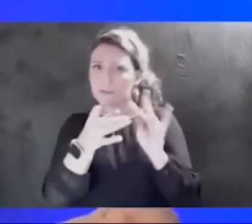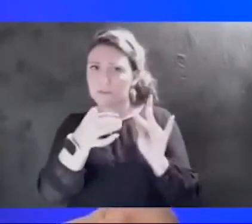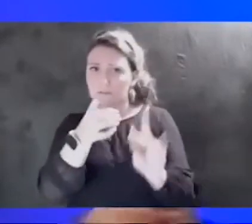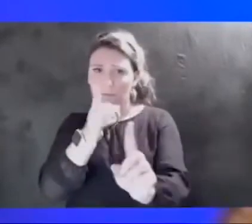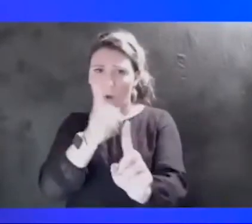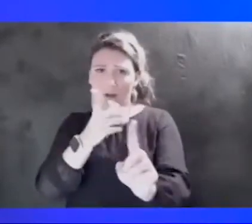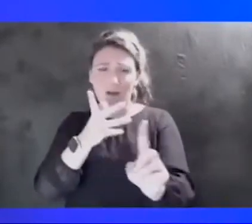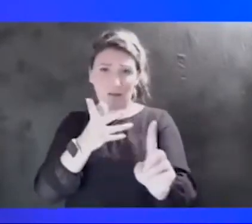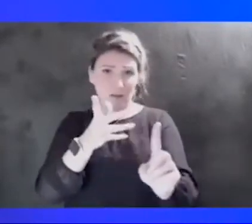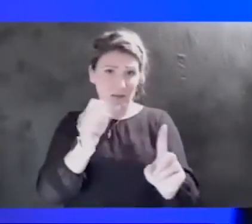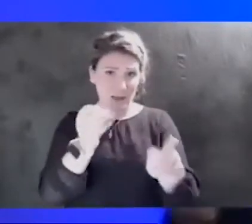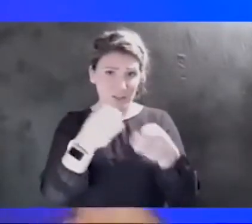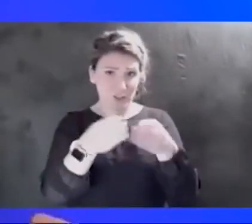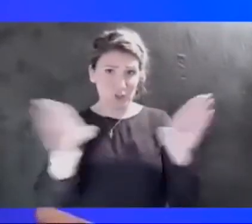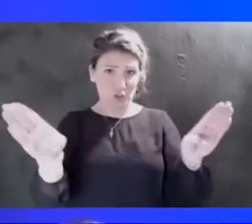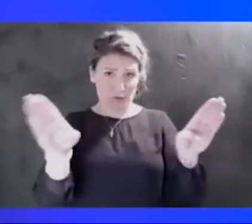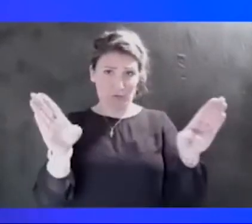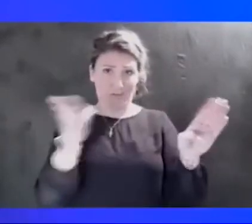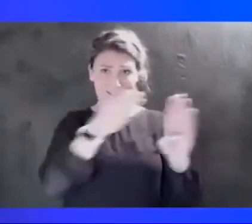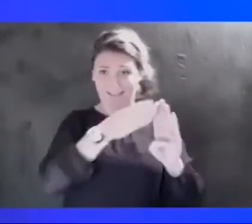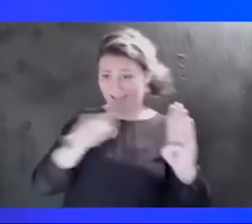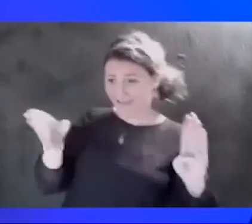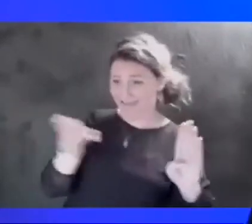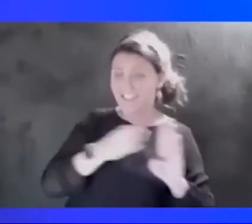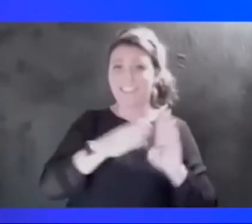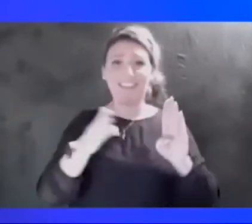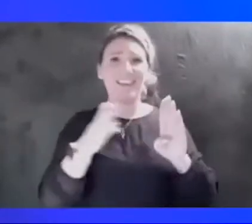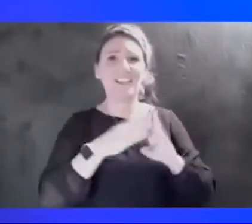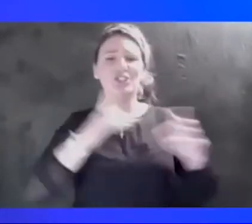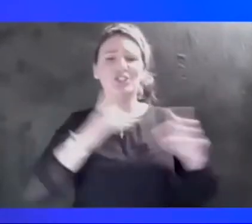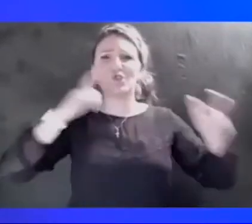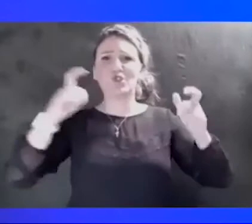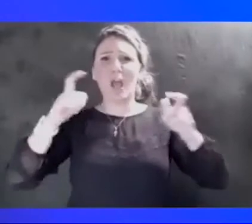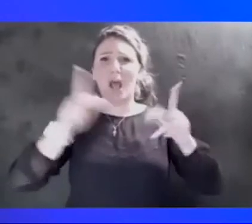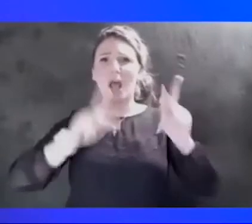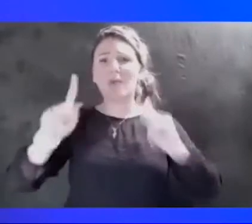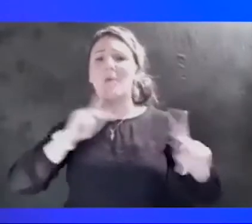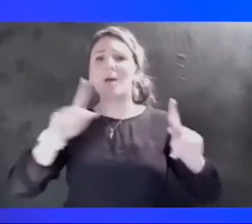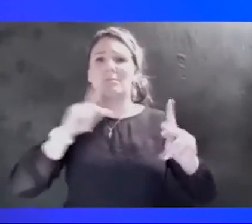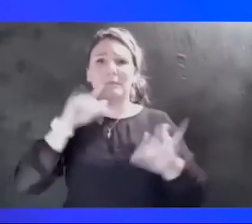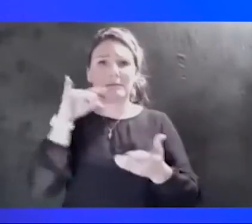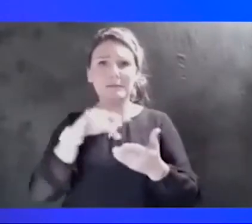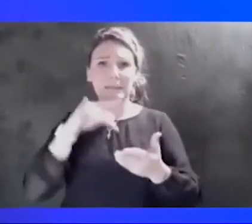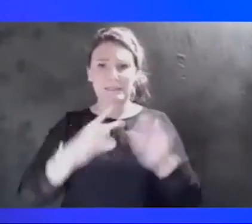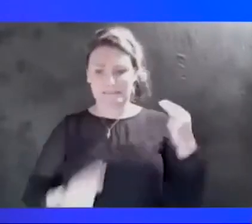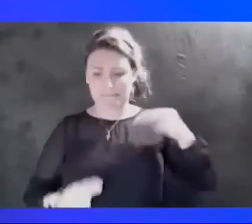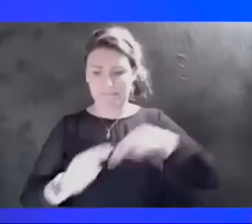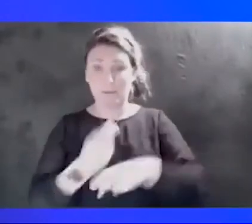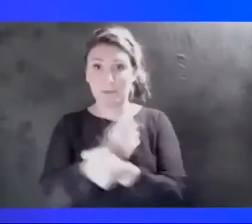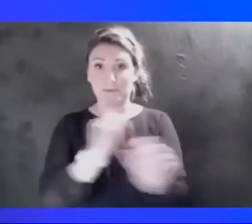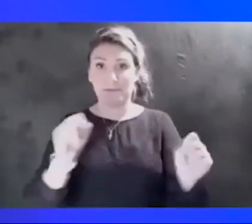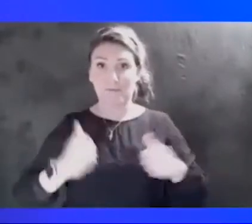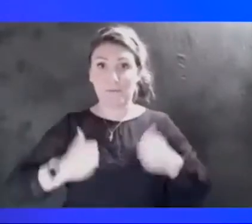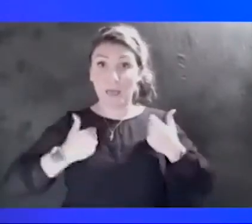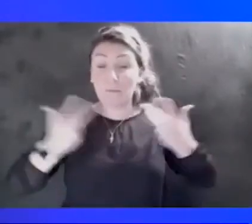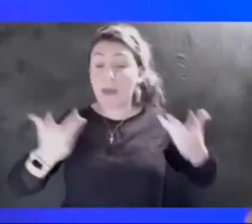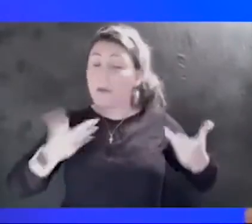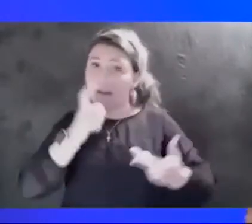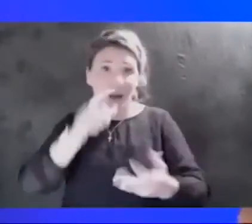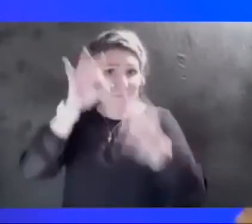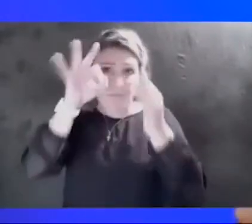general context. In the large population studies, we know seatbelts save lives. So it may not be perfect in every case, just